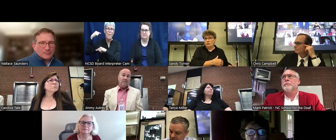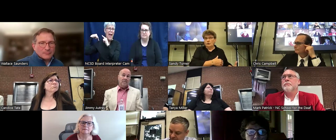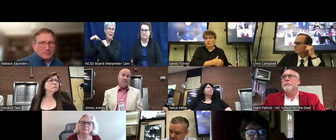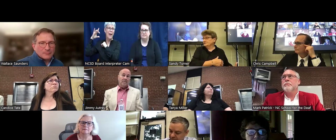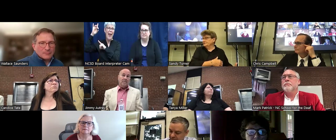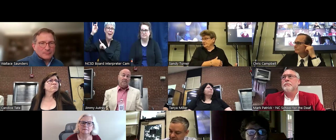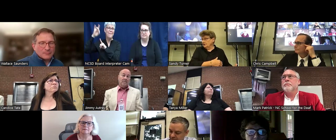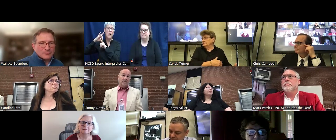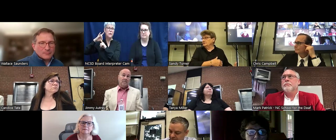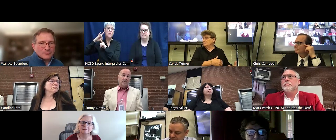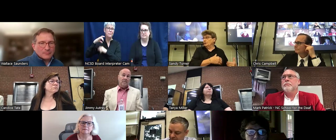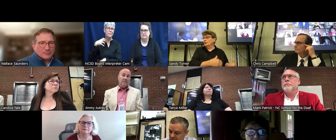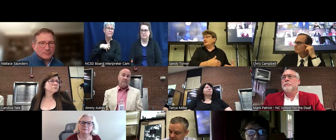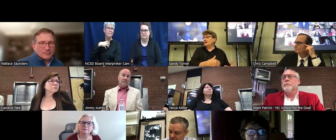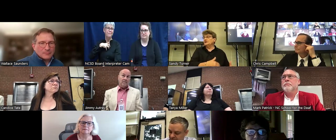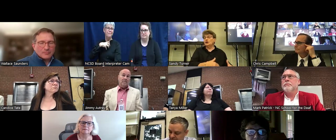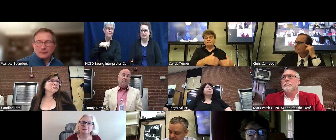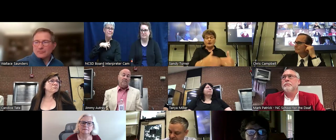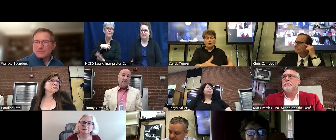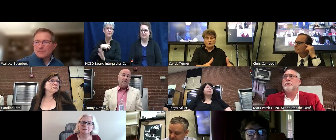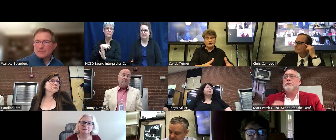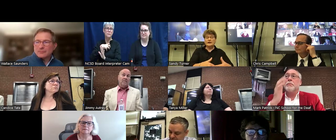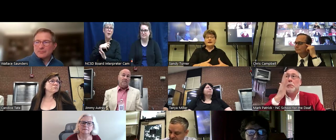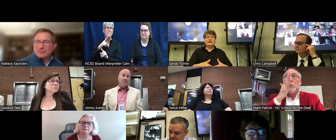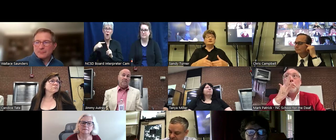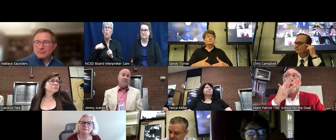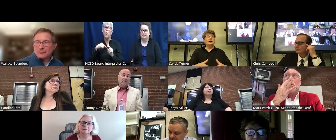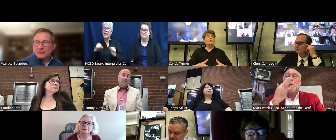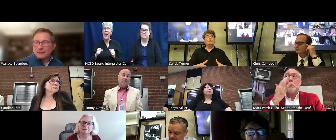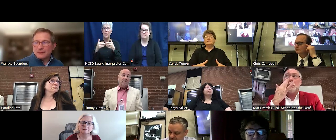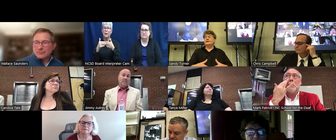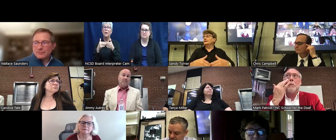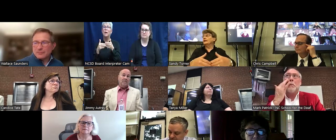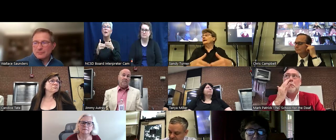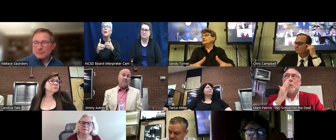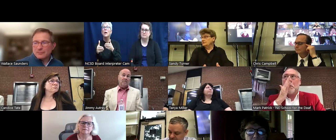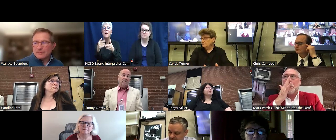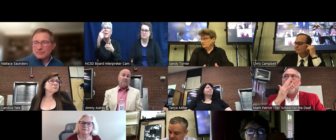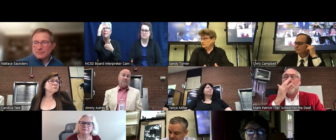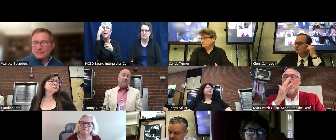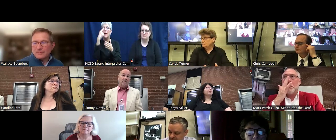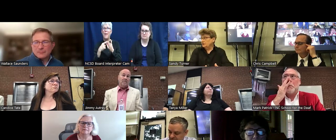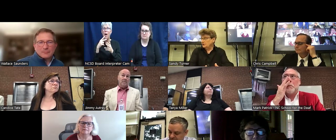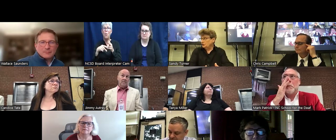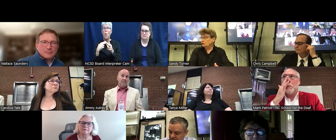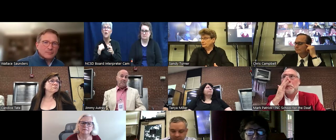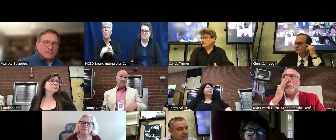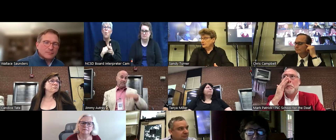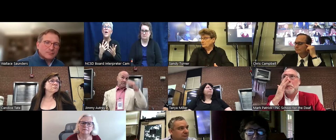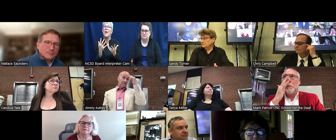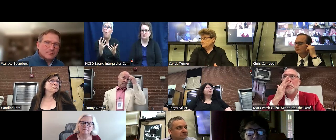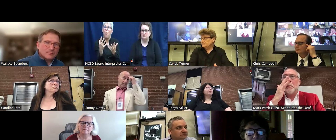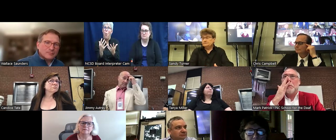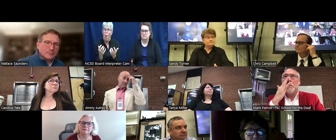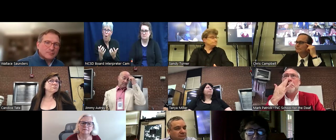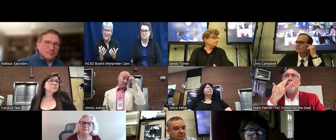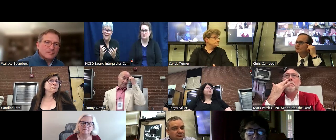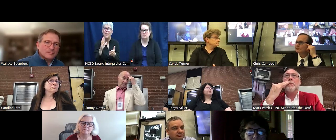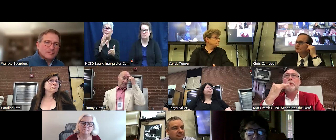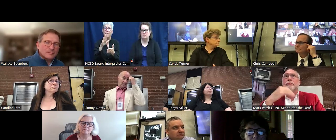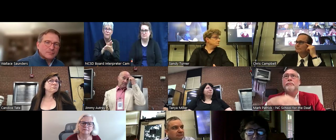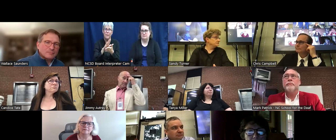at what wasn't done, but we can go forward and look about what we'd like to be in a year from now.